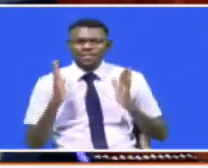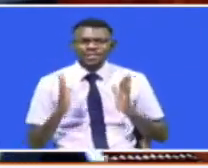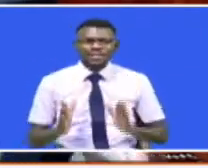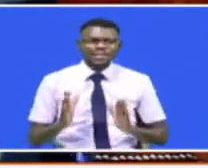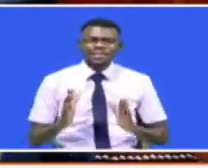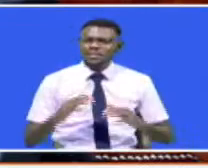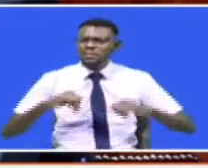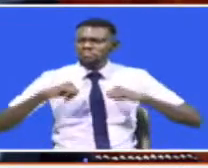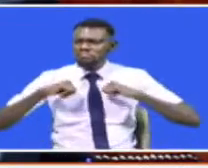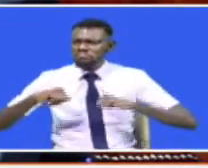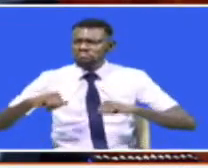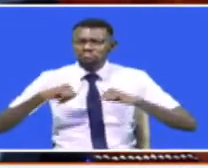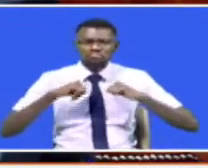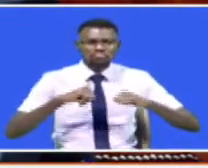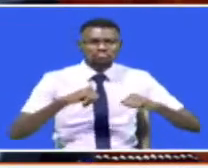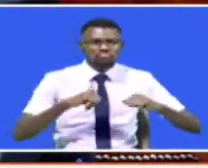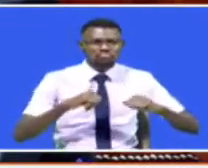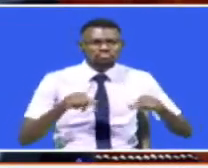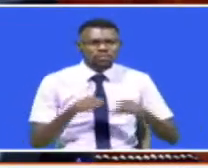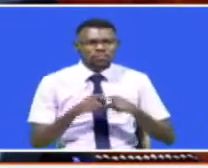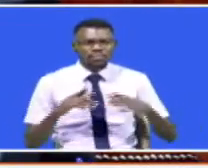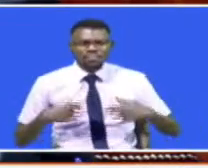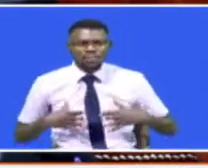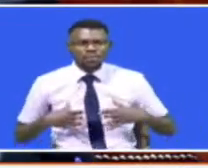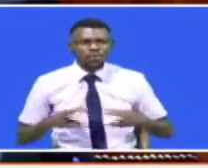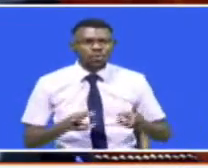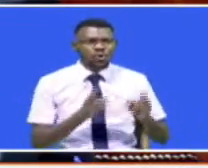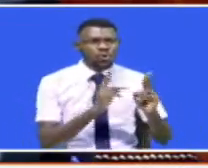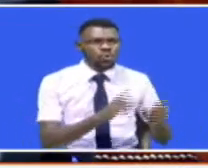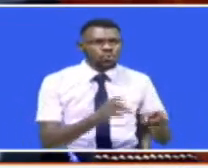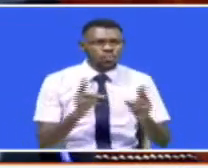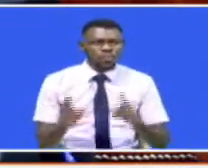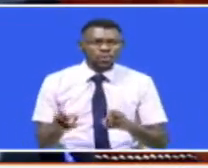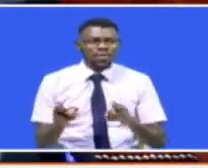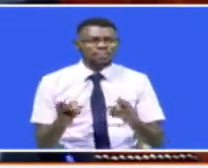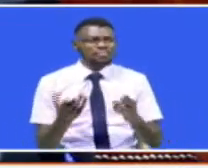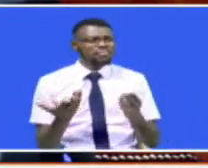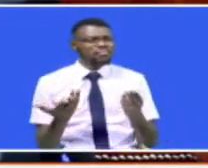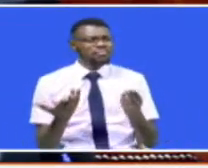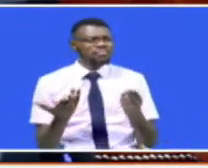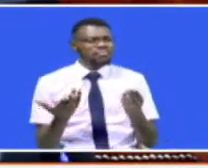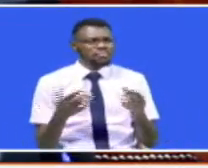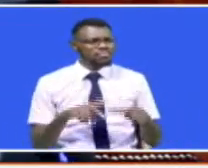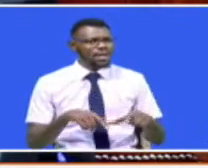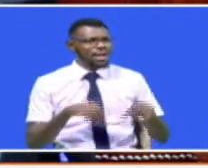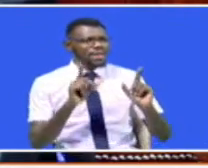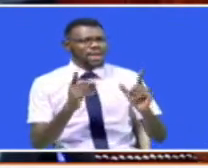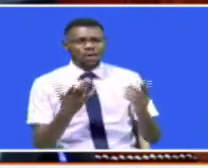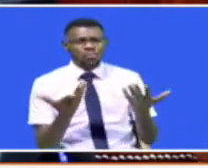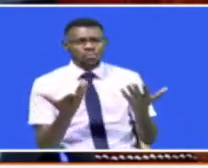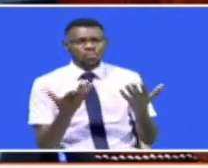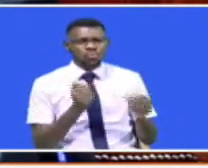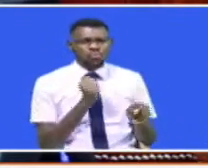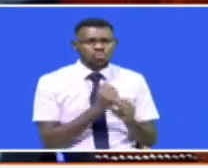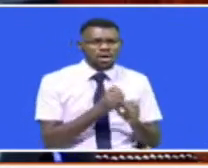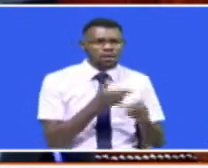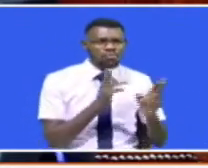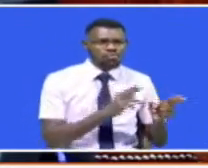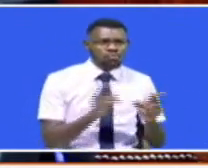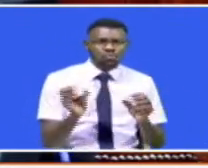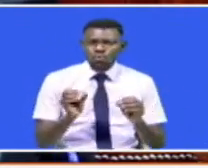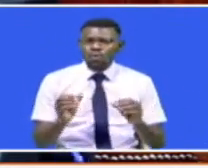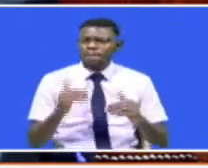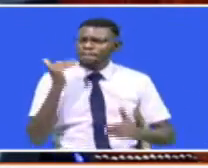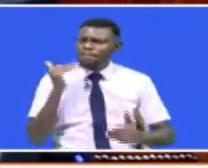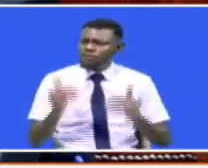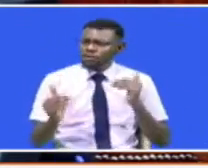senior people or just ordinary people, should not be in your service. Let you have your professional service link from the political